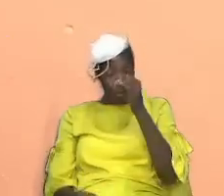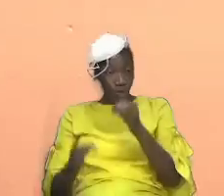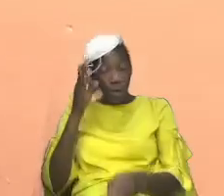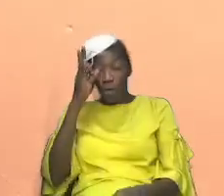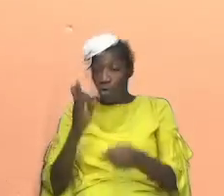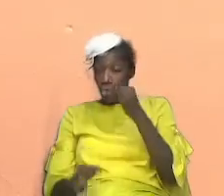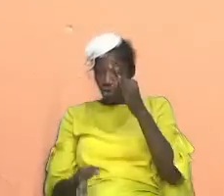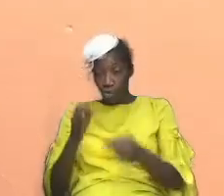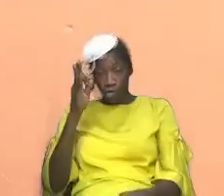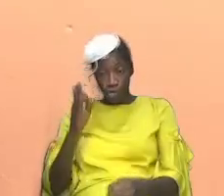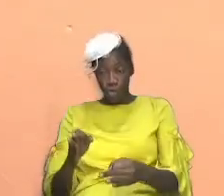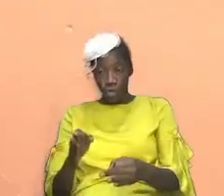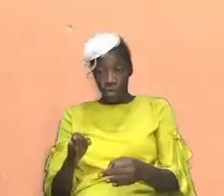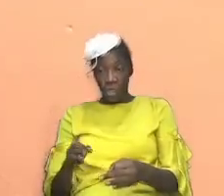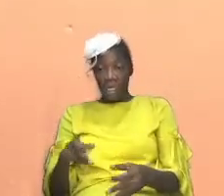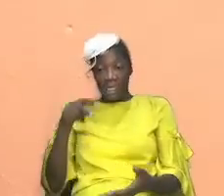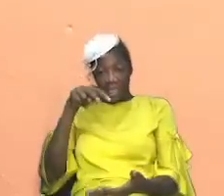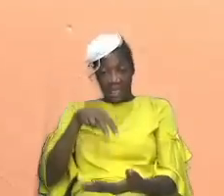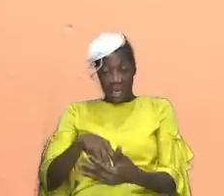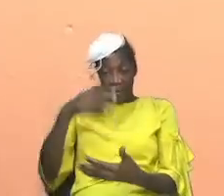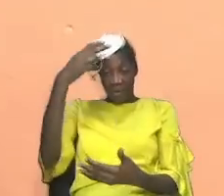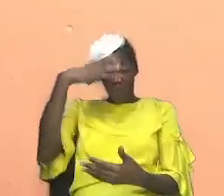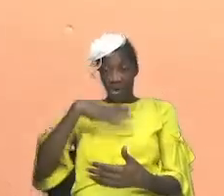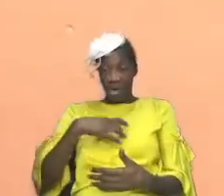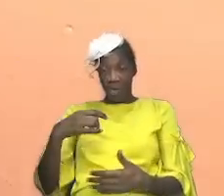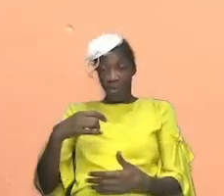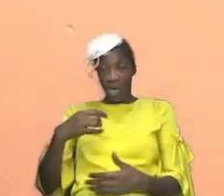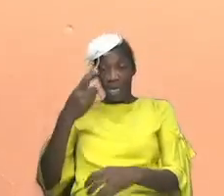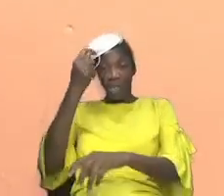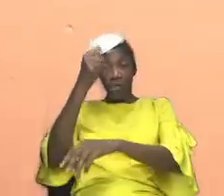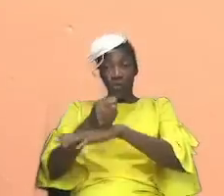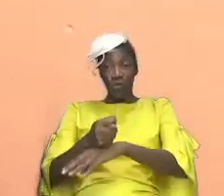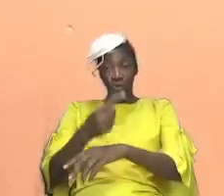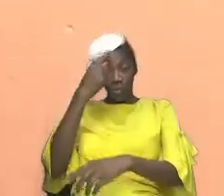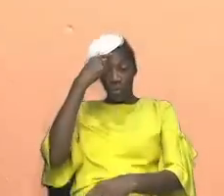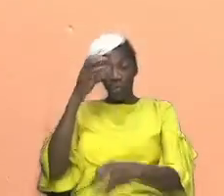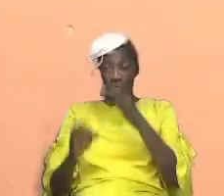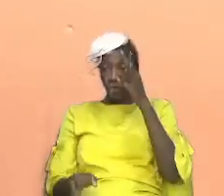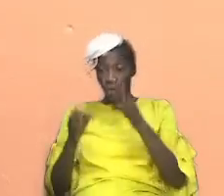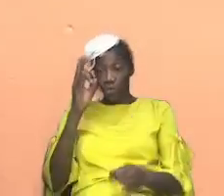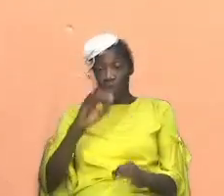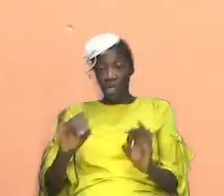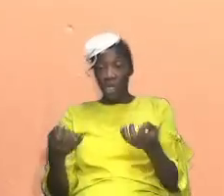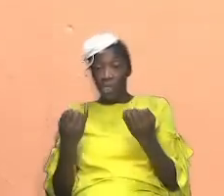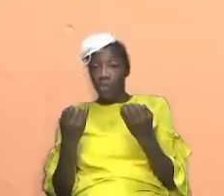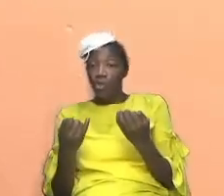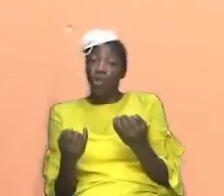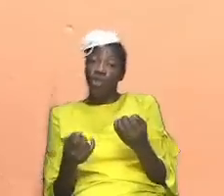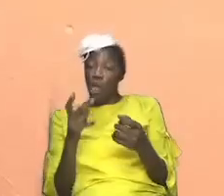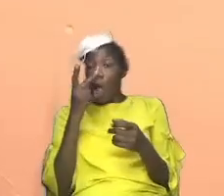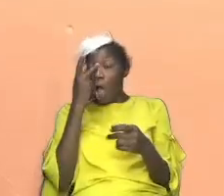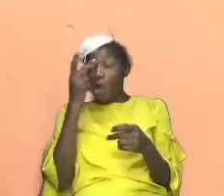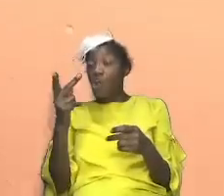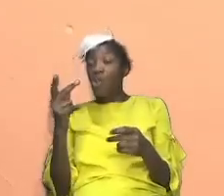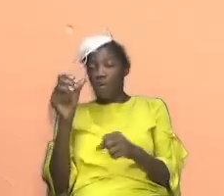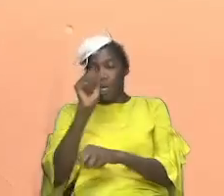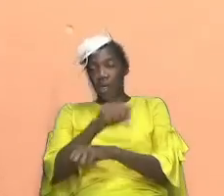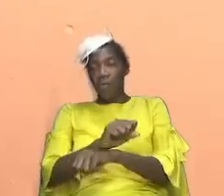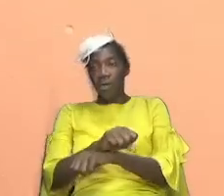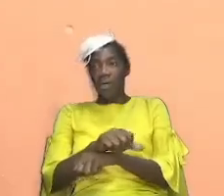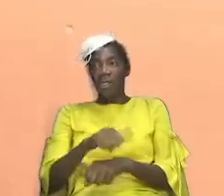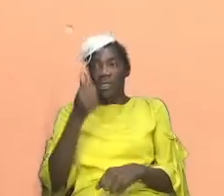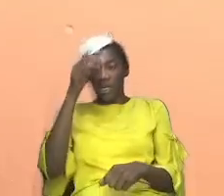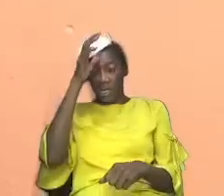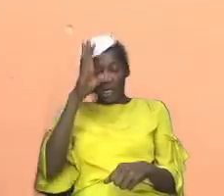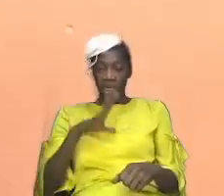throne judgment later on, their judgment is not going to be one just looking at works. Any man that